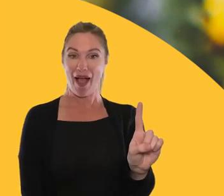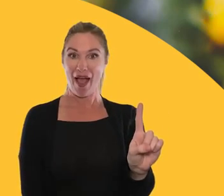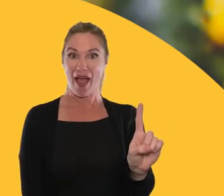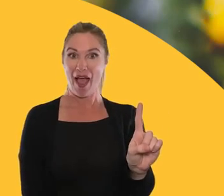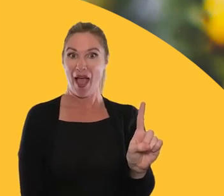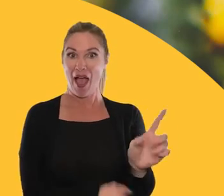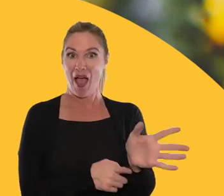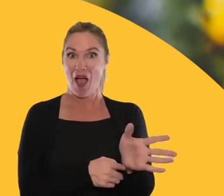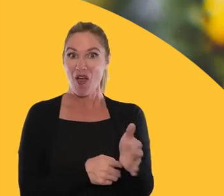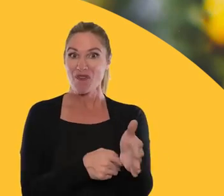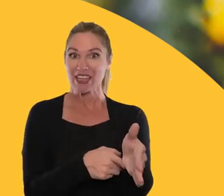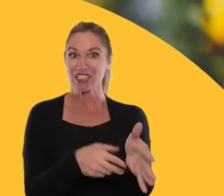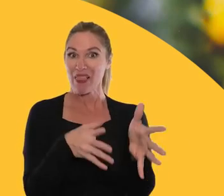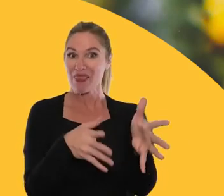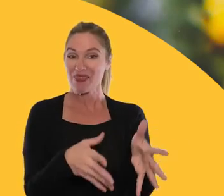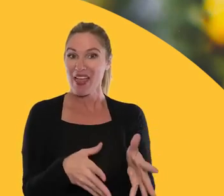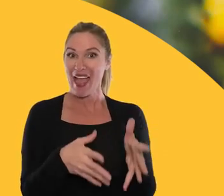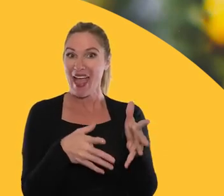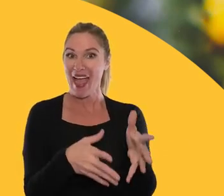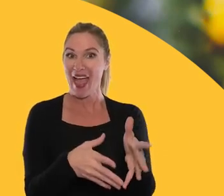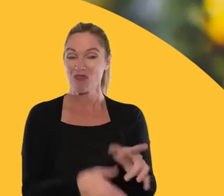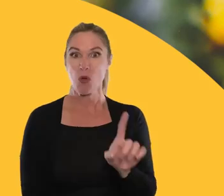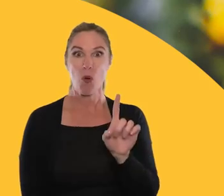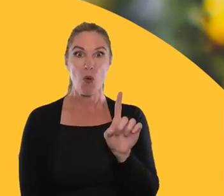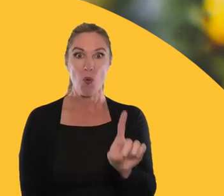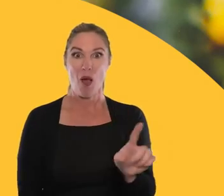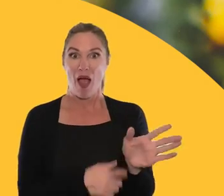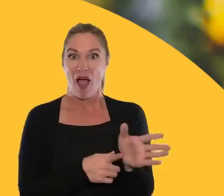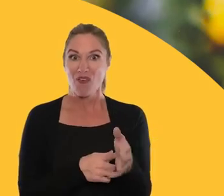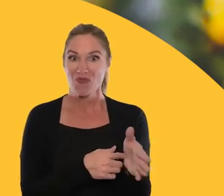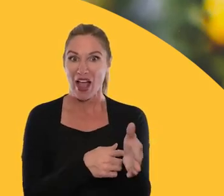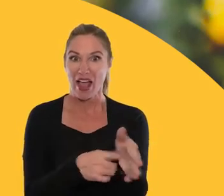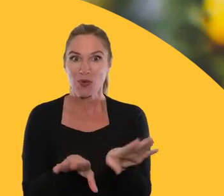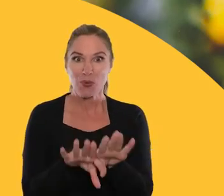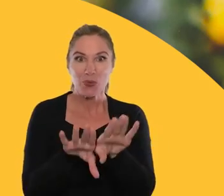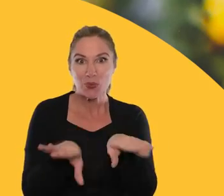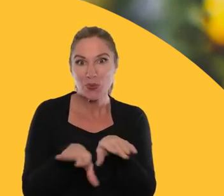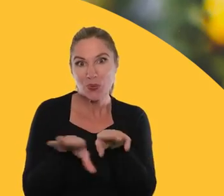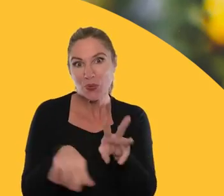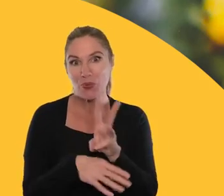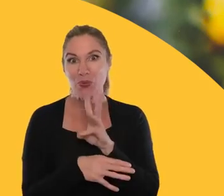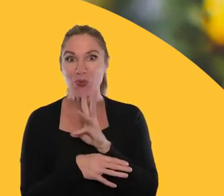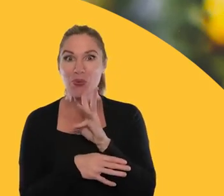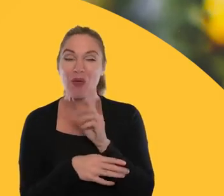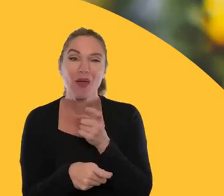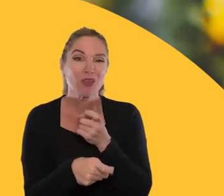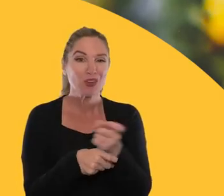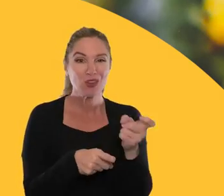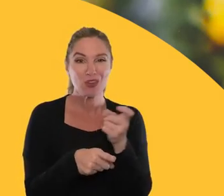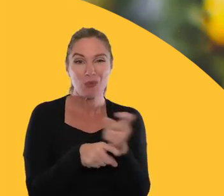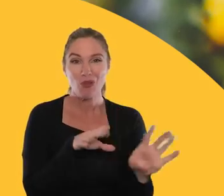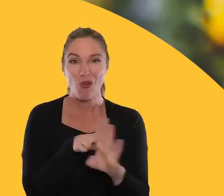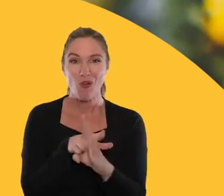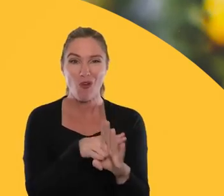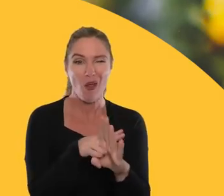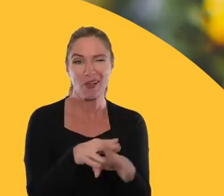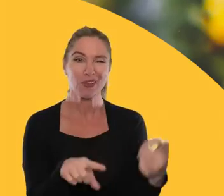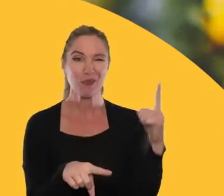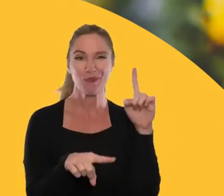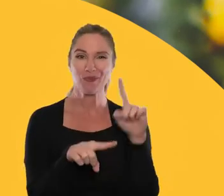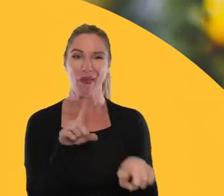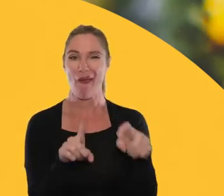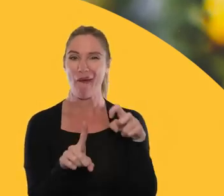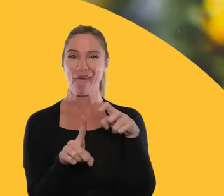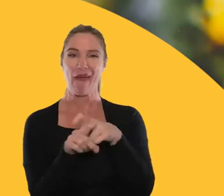have only 1 fish left. 1 little fish swimming in the sea,